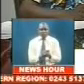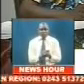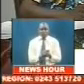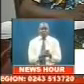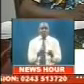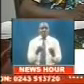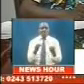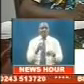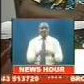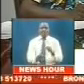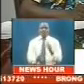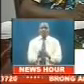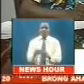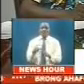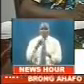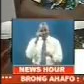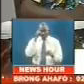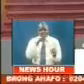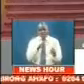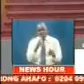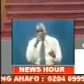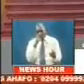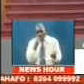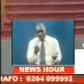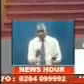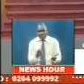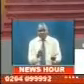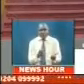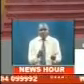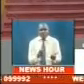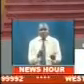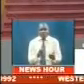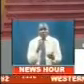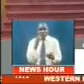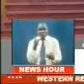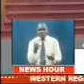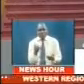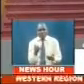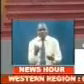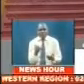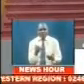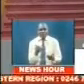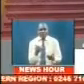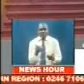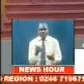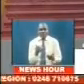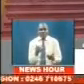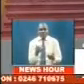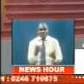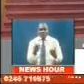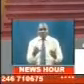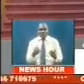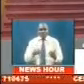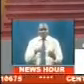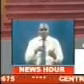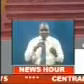number of talks that our development partners are not releasing, obviously because of a number of reasons. Now that we